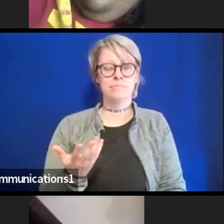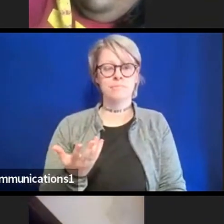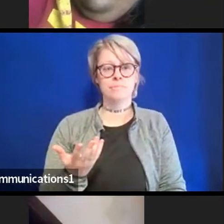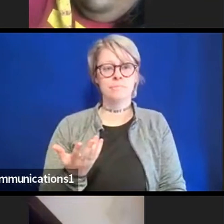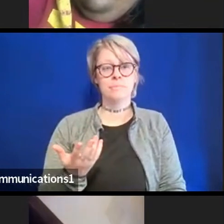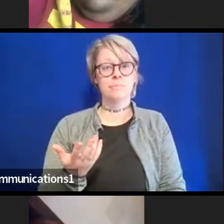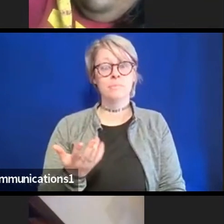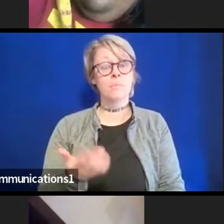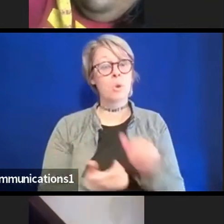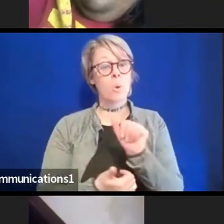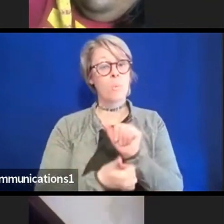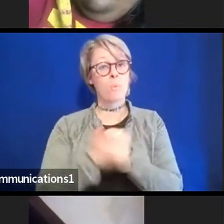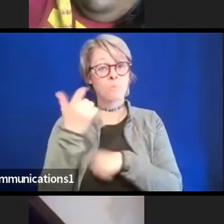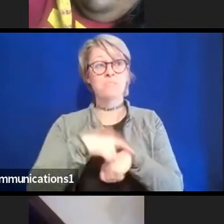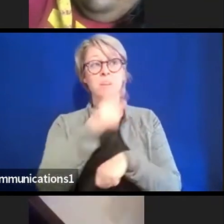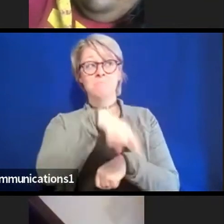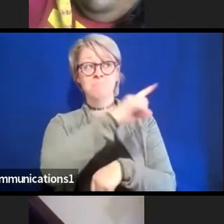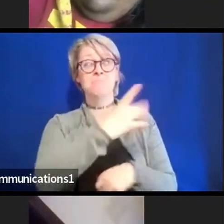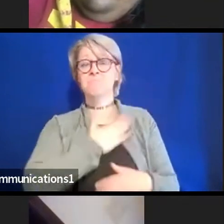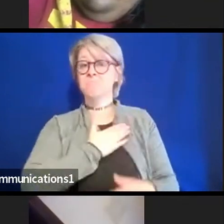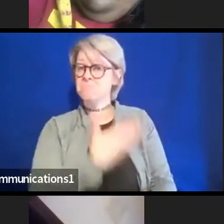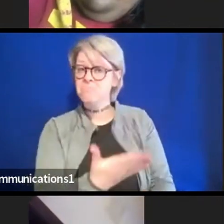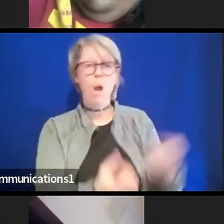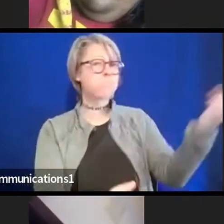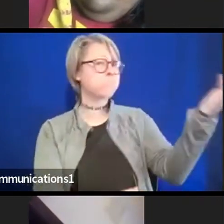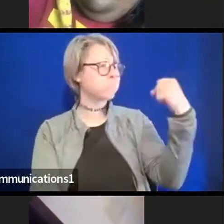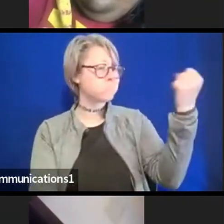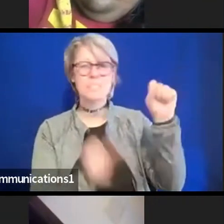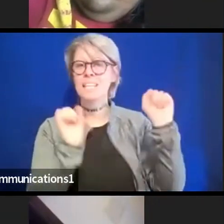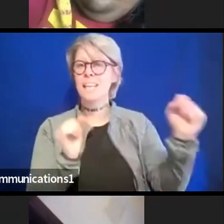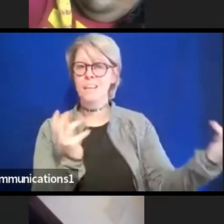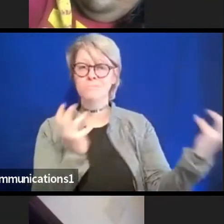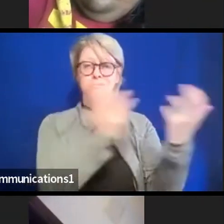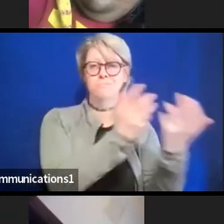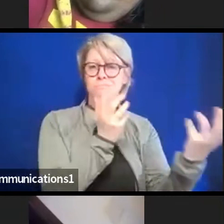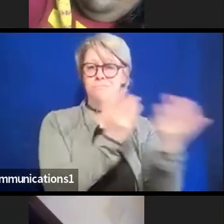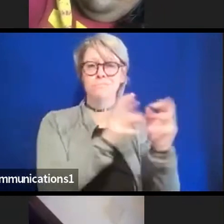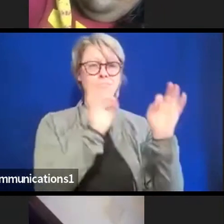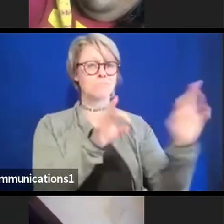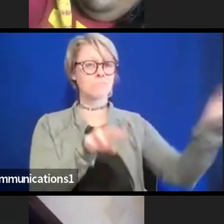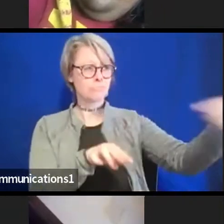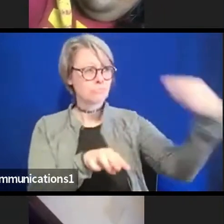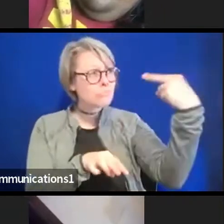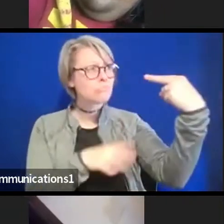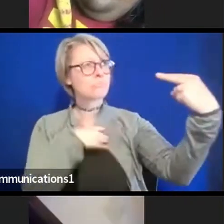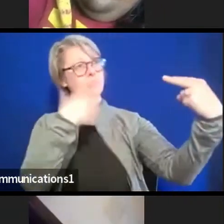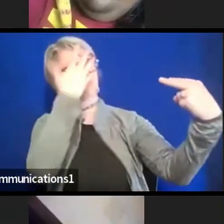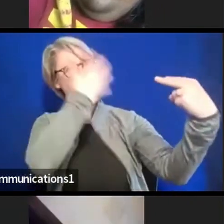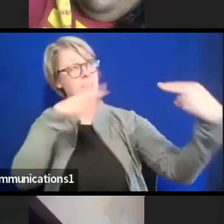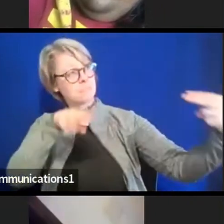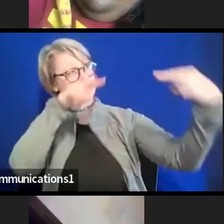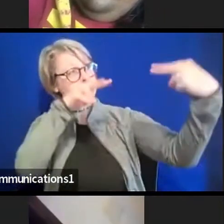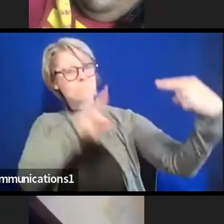most of the time they take it very well, and they'll say, yes, we can do that for you. We can face you. We can talk at a